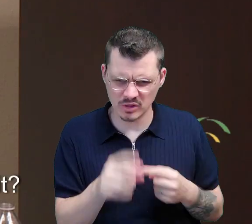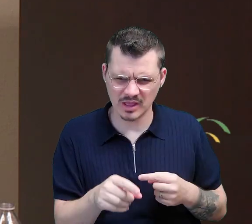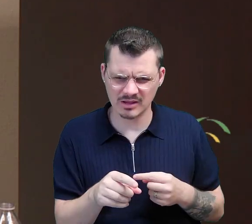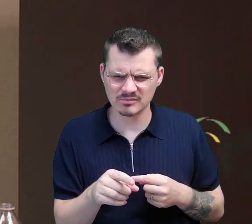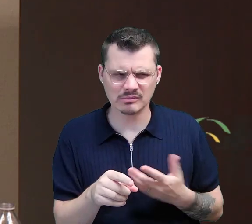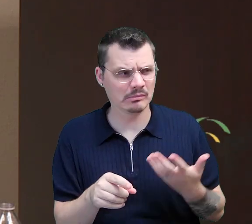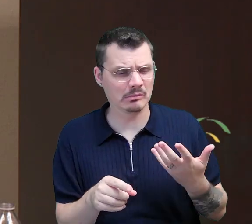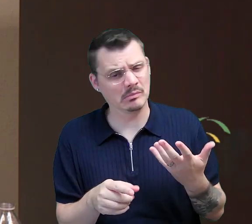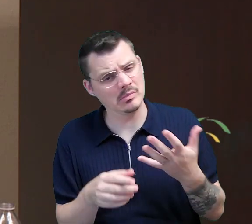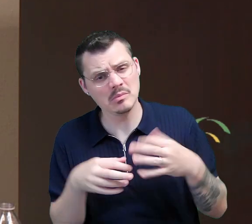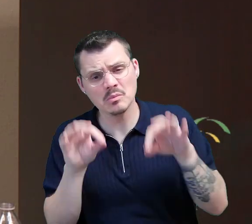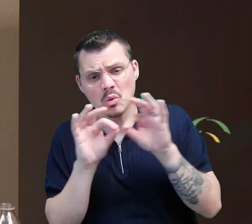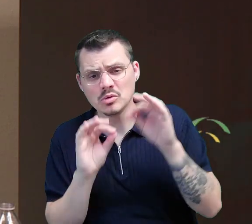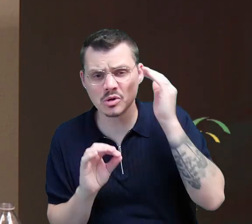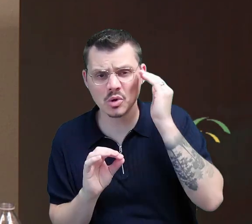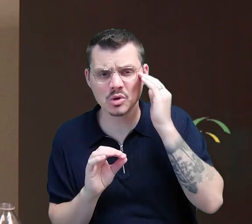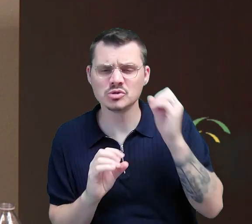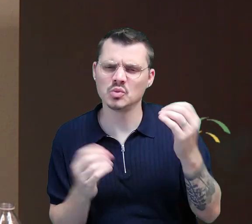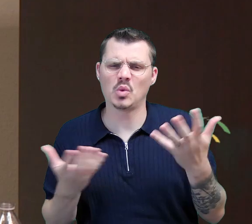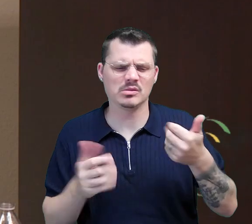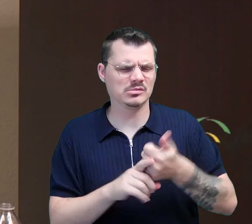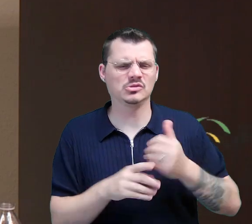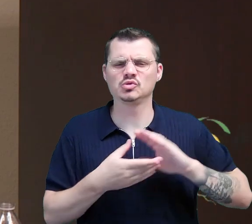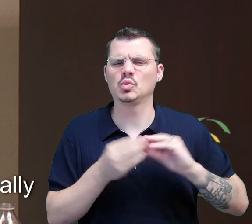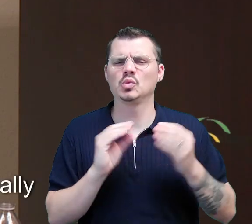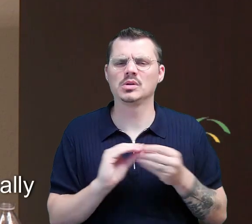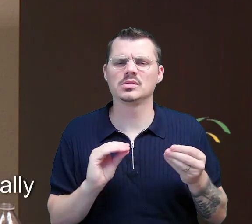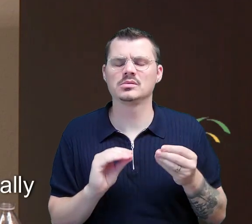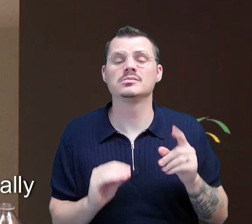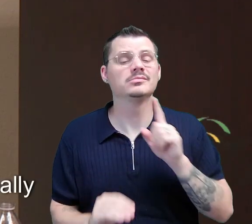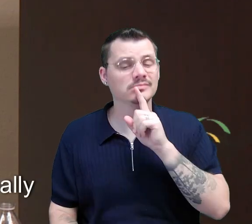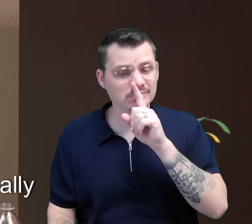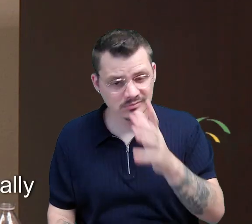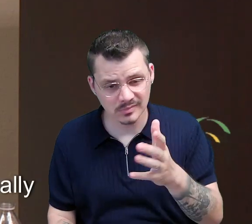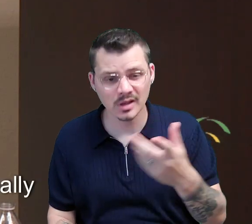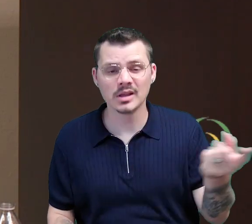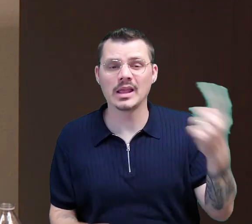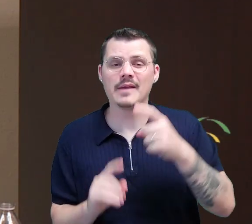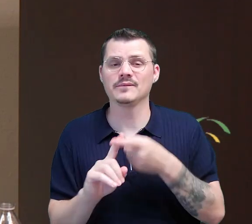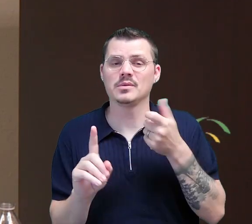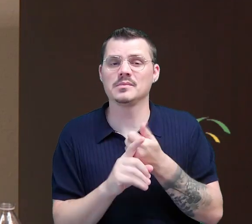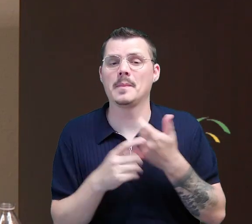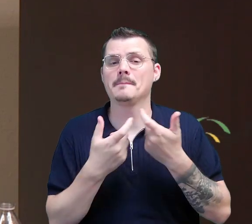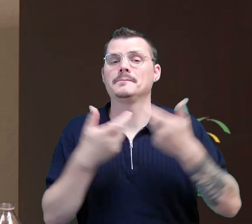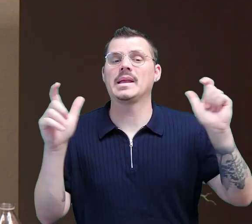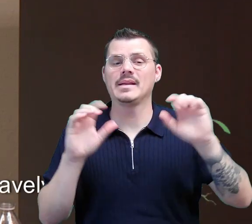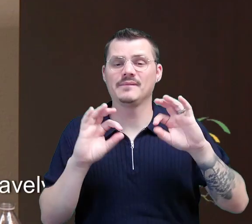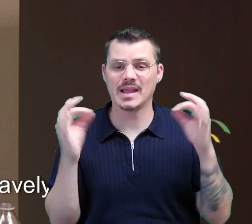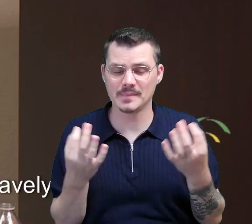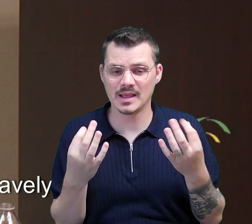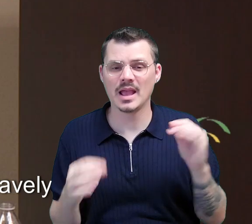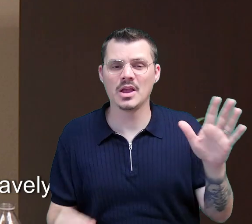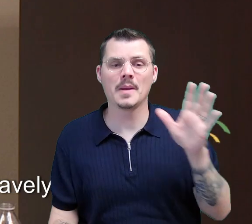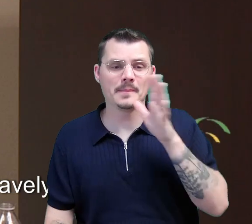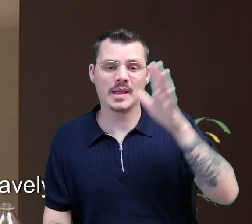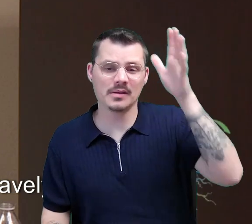wouldn't it? So what's the story? Well, it turns out she came from a really big family. And when